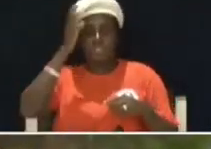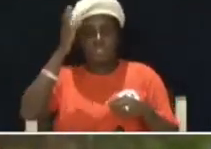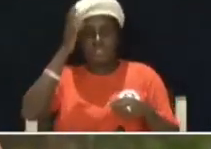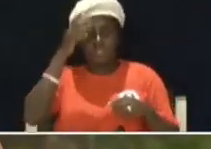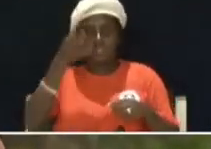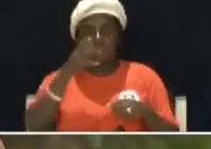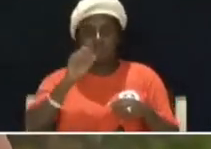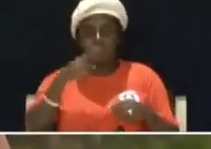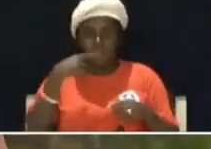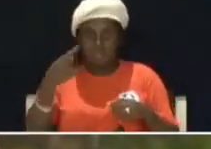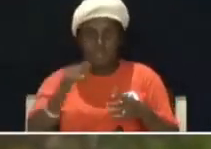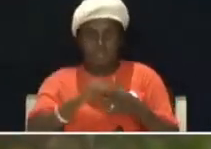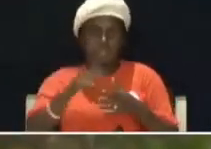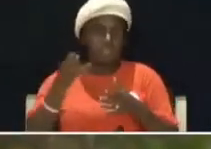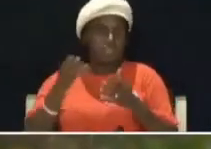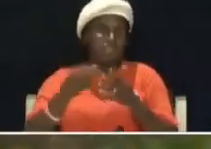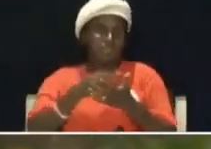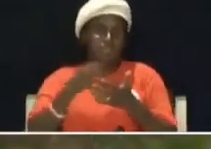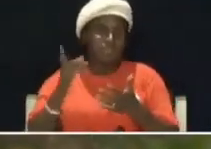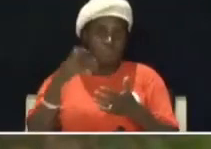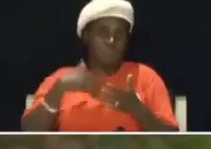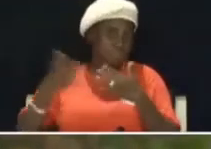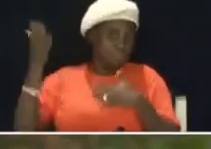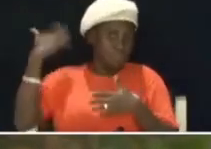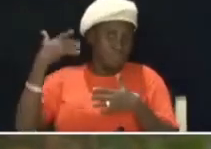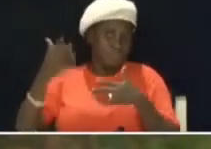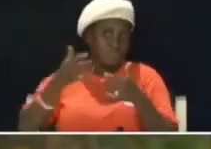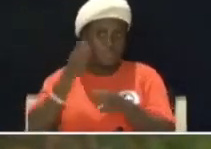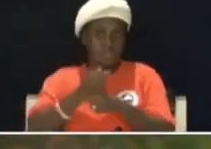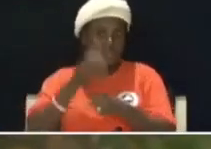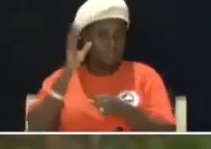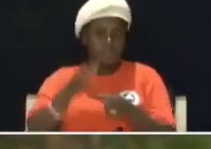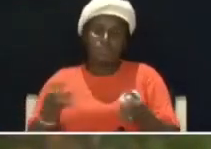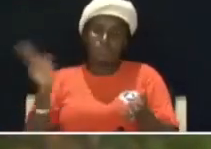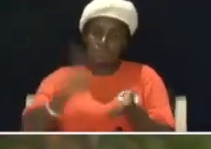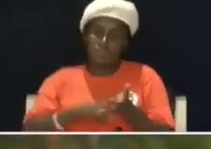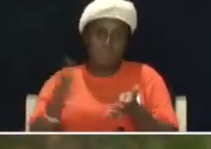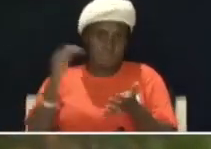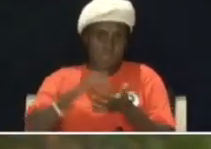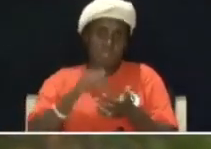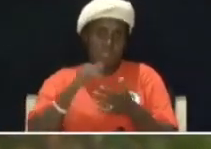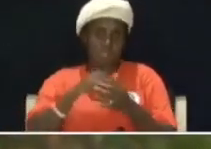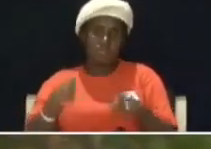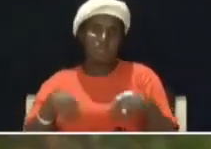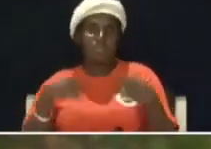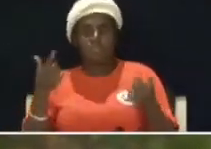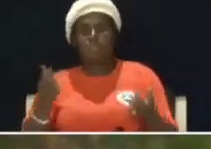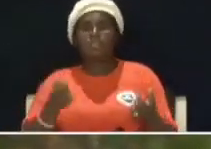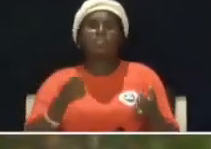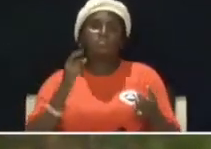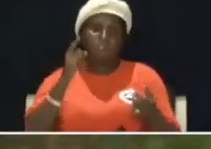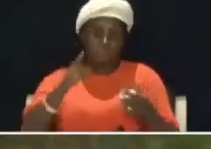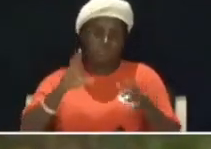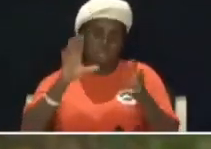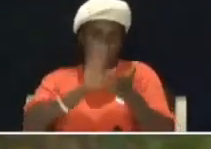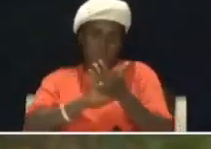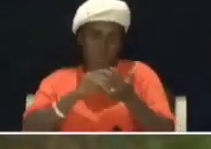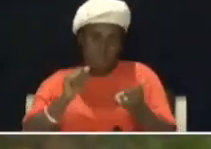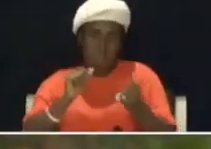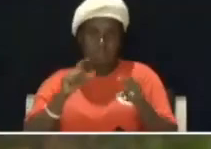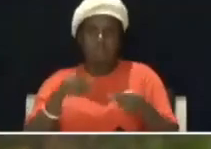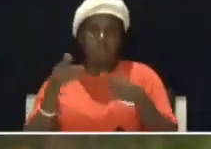said, the failure you had the previous year will not repeat again in your life. And I keyed into that word and I went back